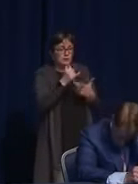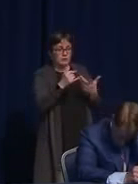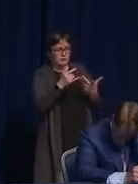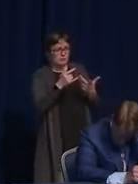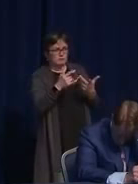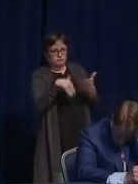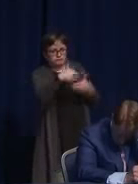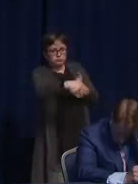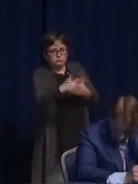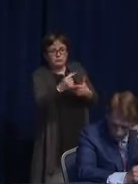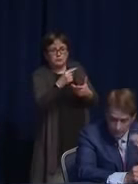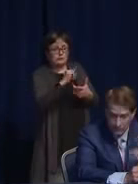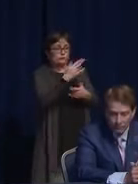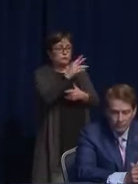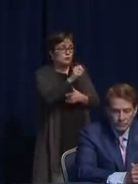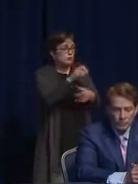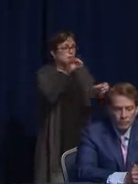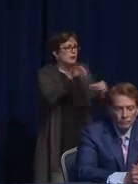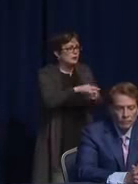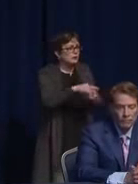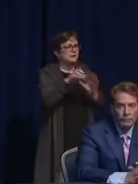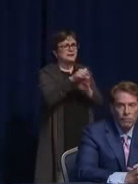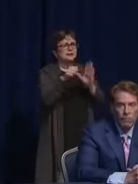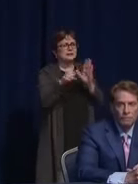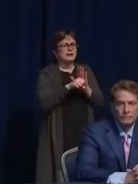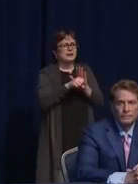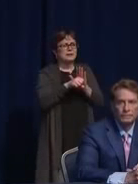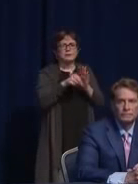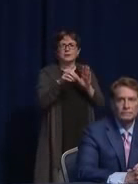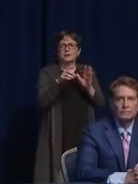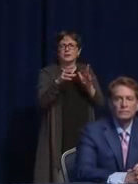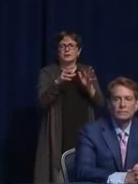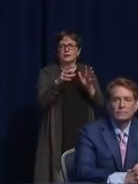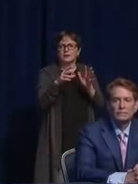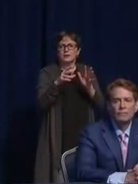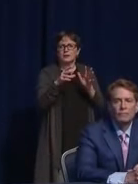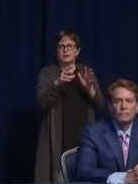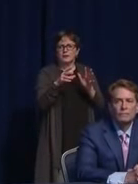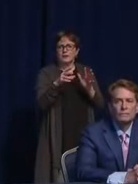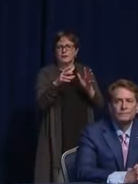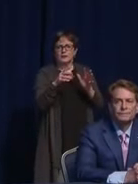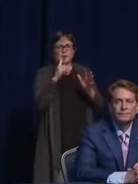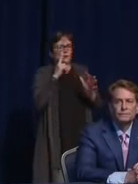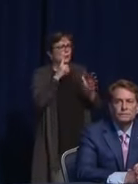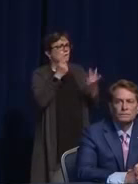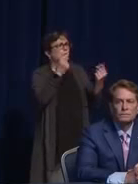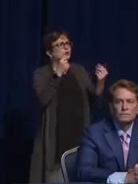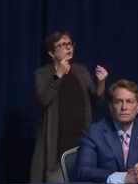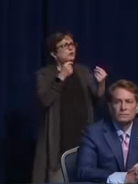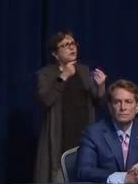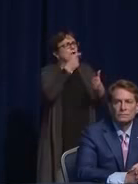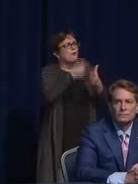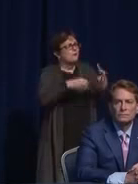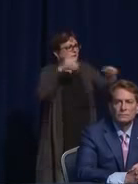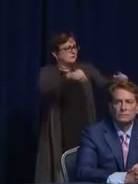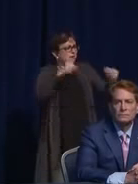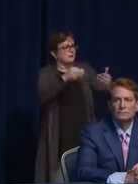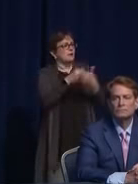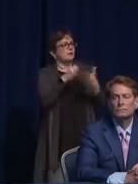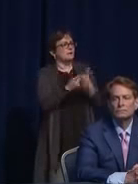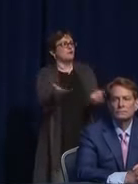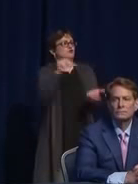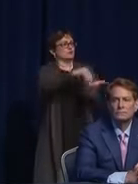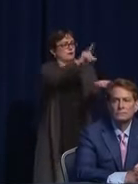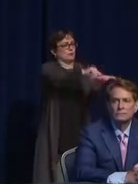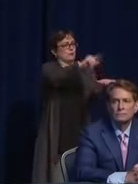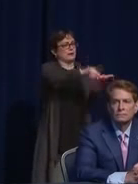state be helping the county officials with costs associated with reprinting ballots or with running elections entirely